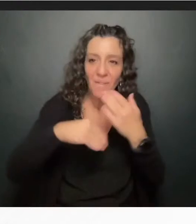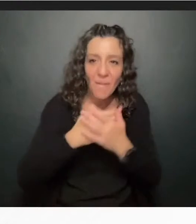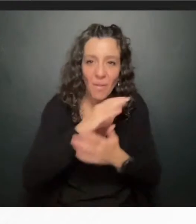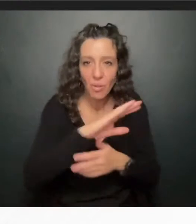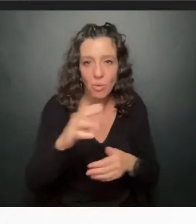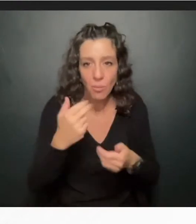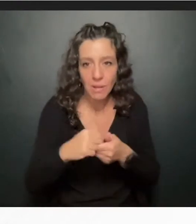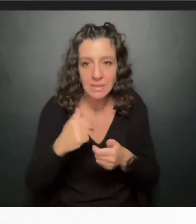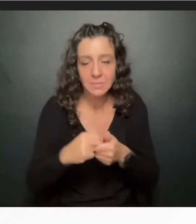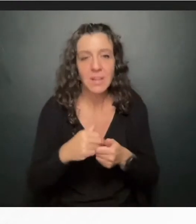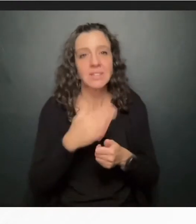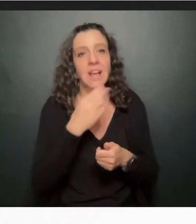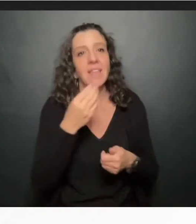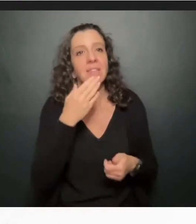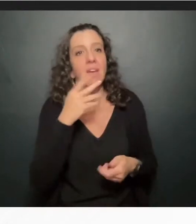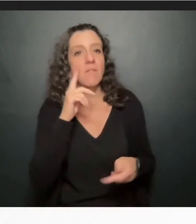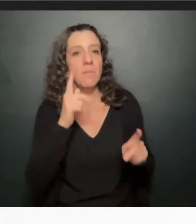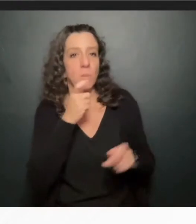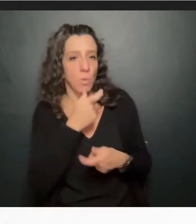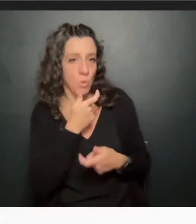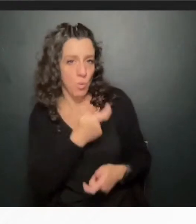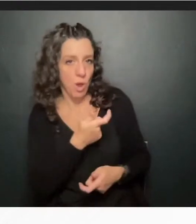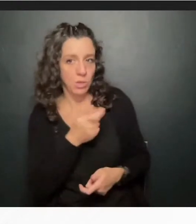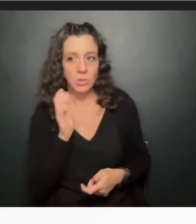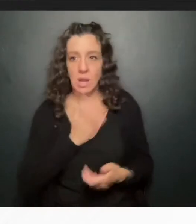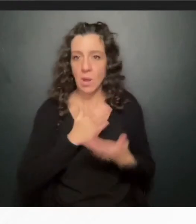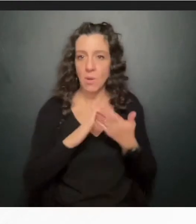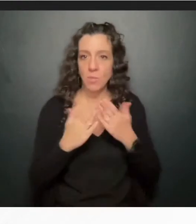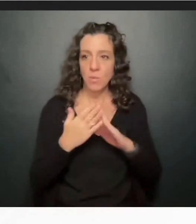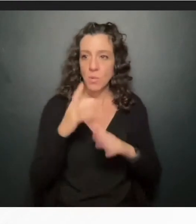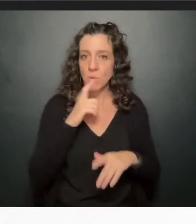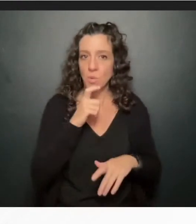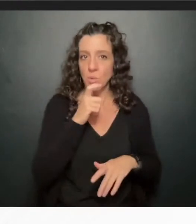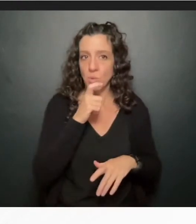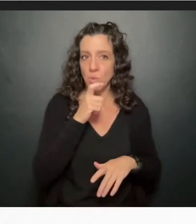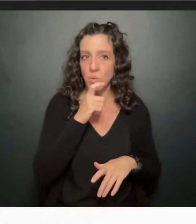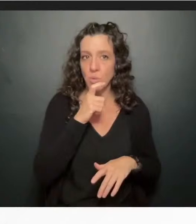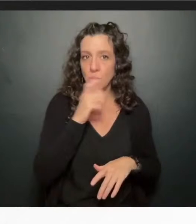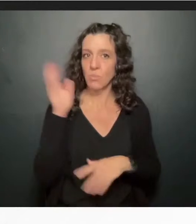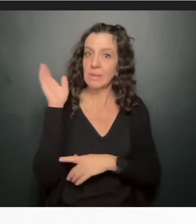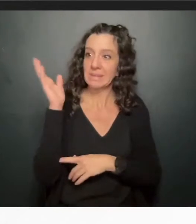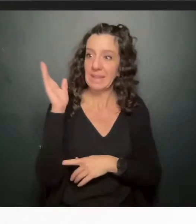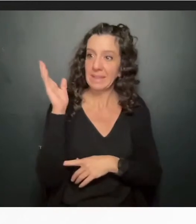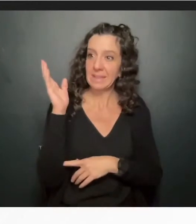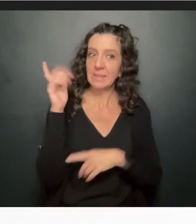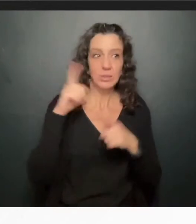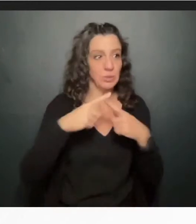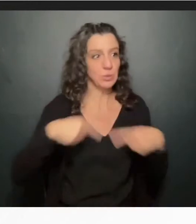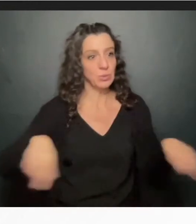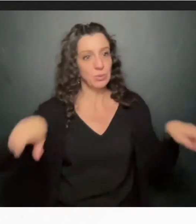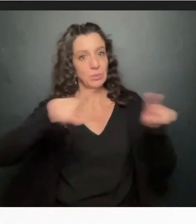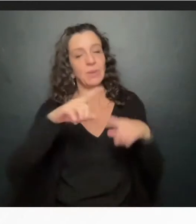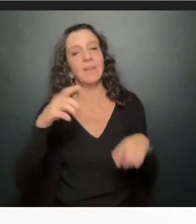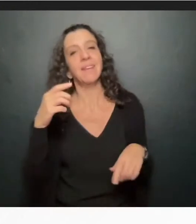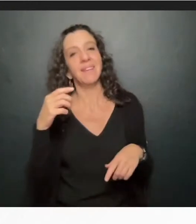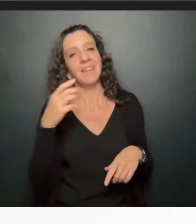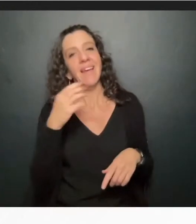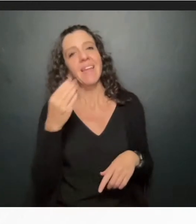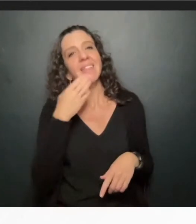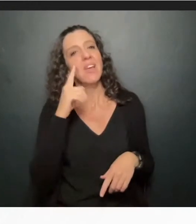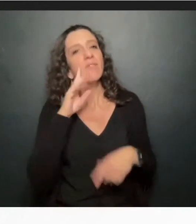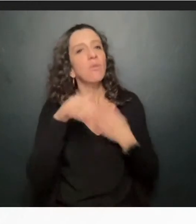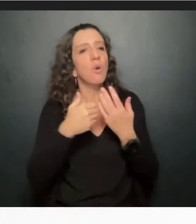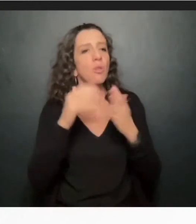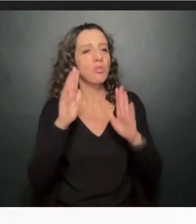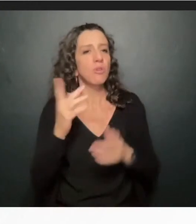participation to our viewers and our community here that presented to our community, as well as all the great questions that